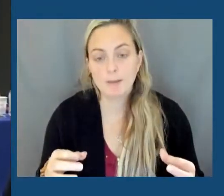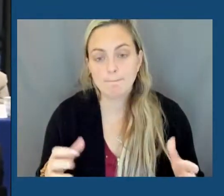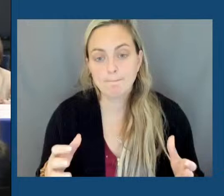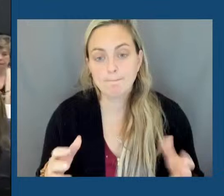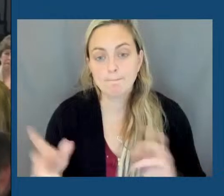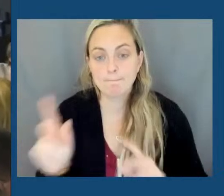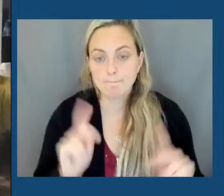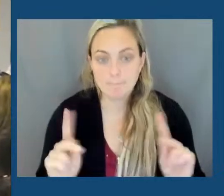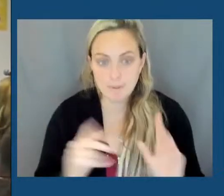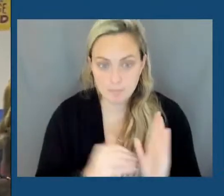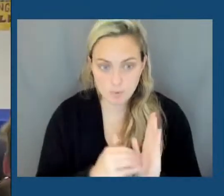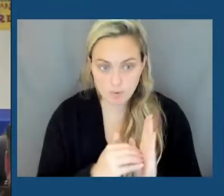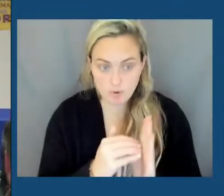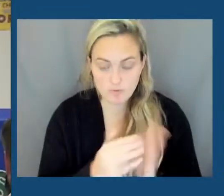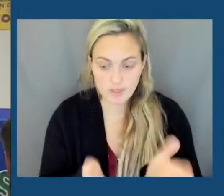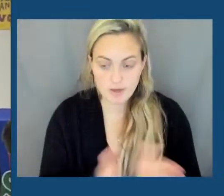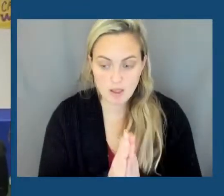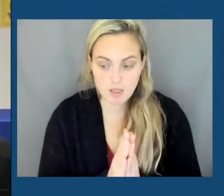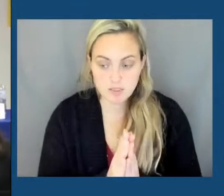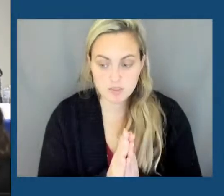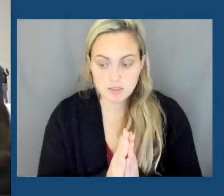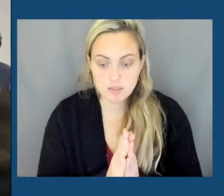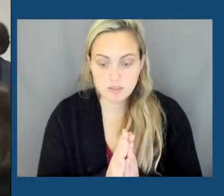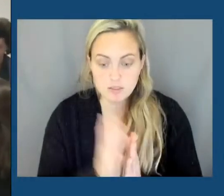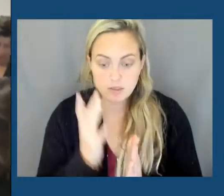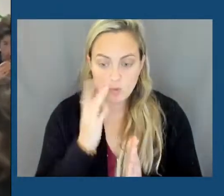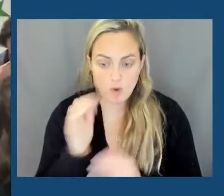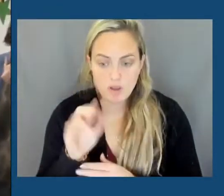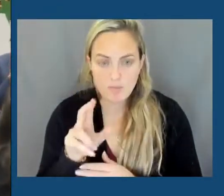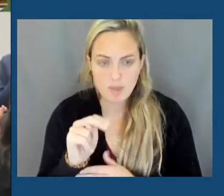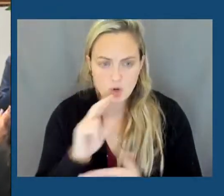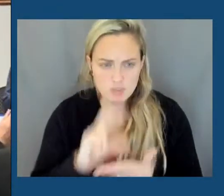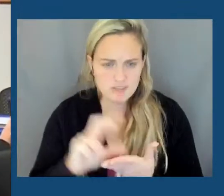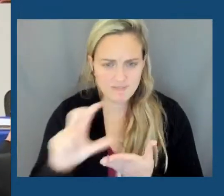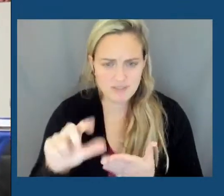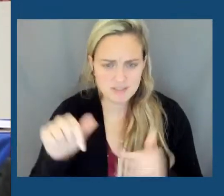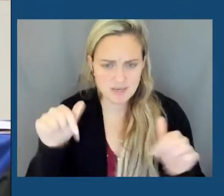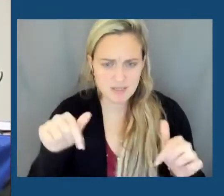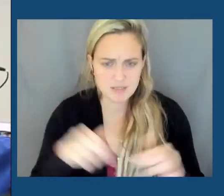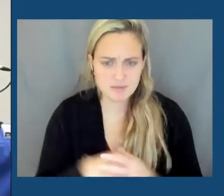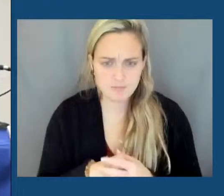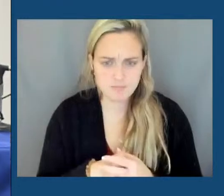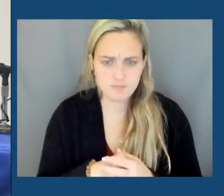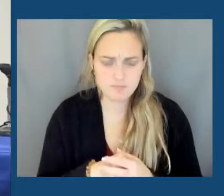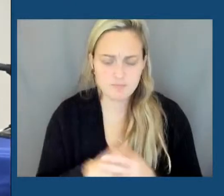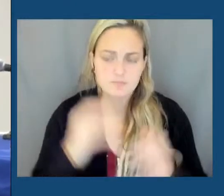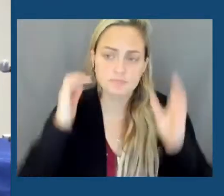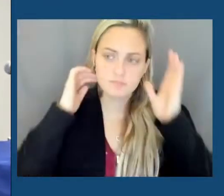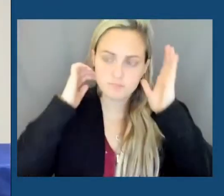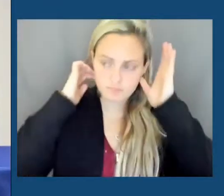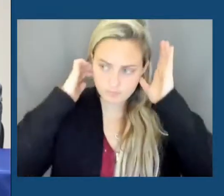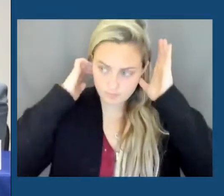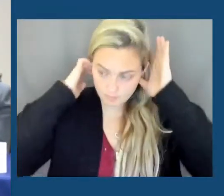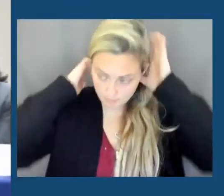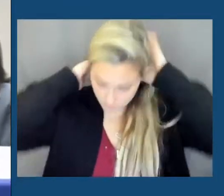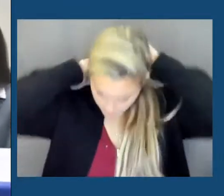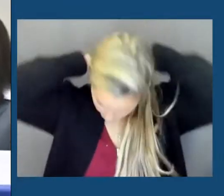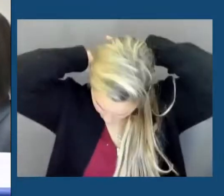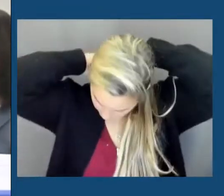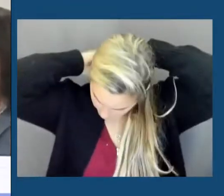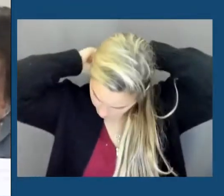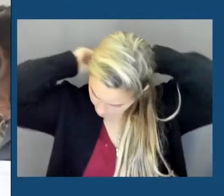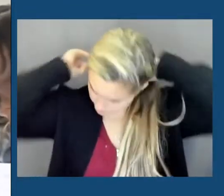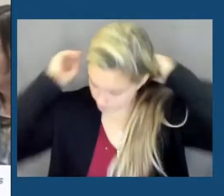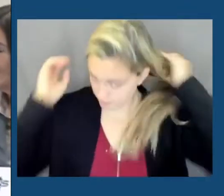People often ask why Micron is investing in things like this. And I think for those of you who are starting to get to